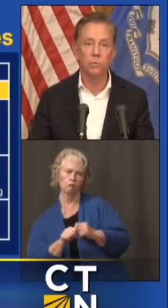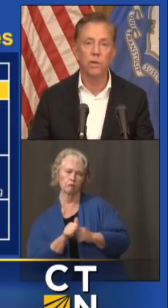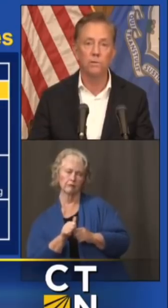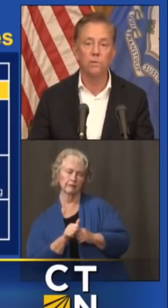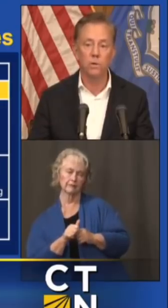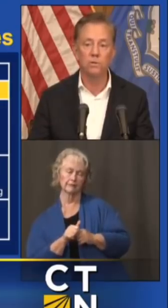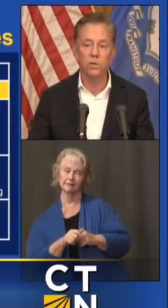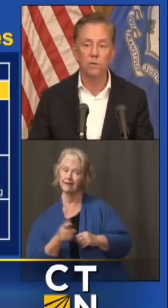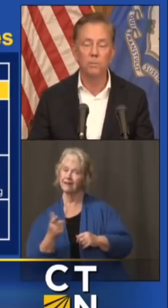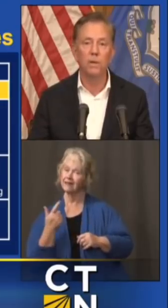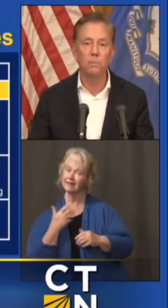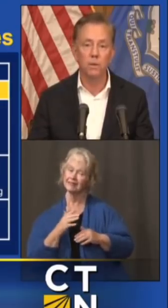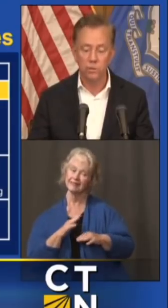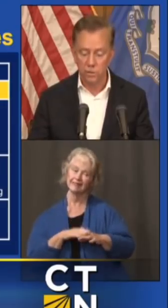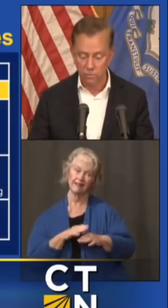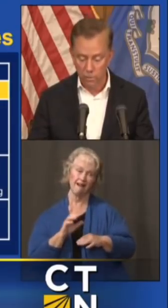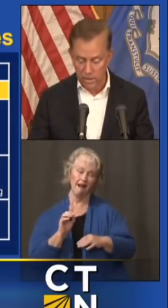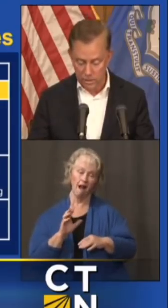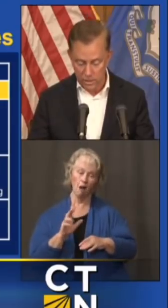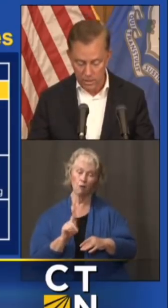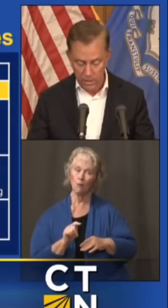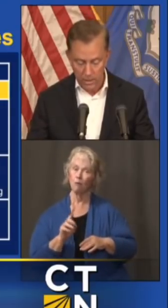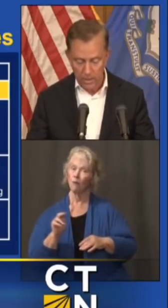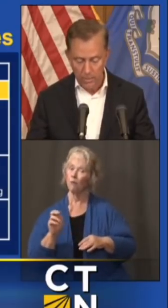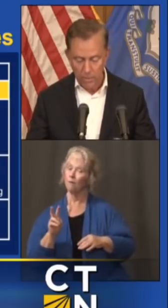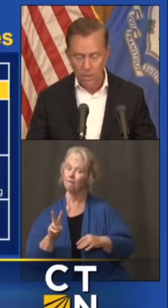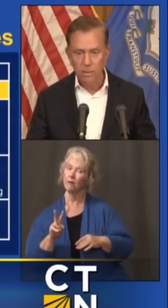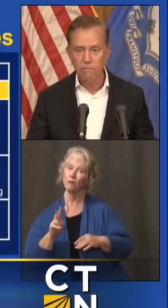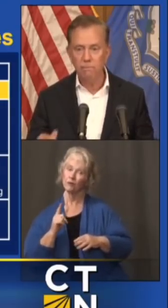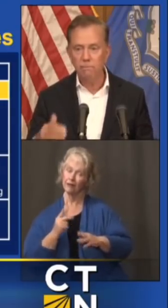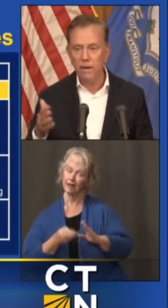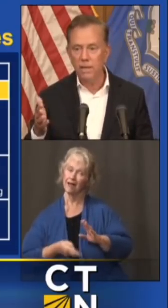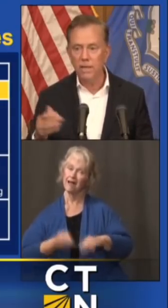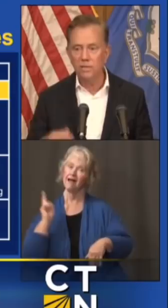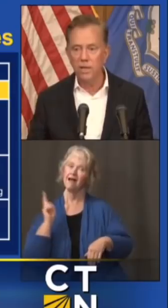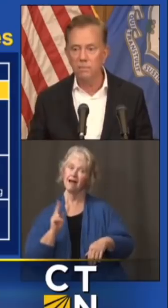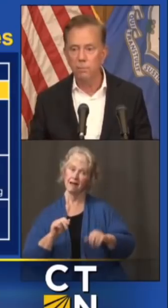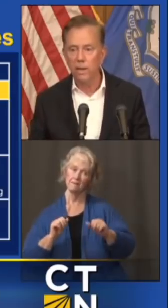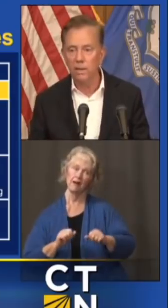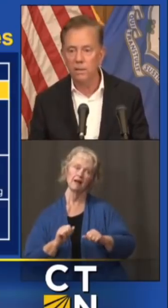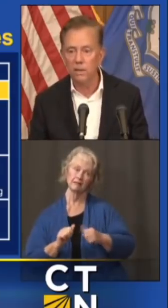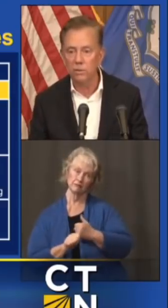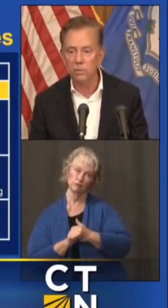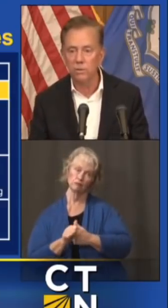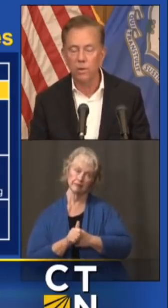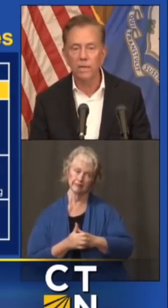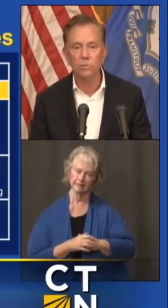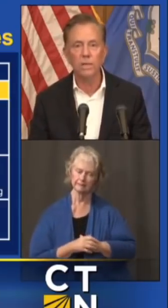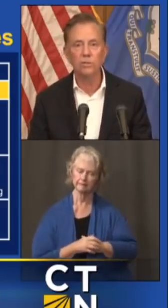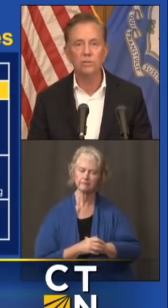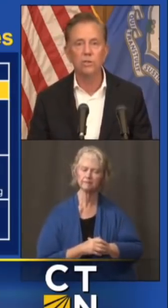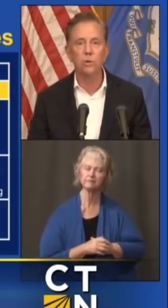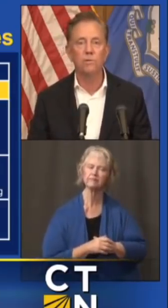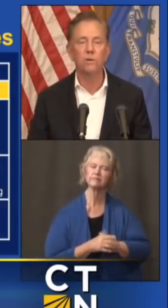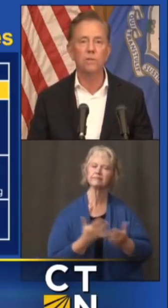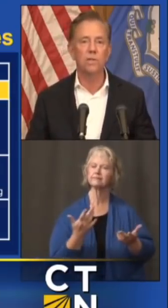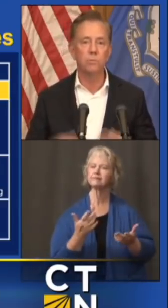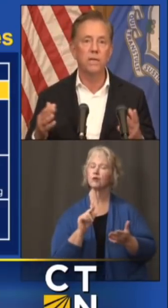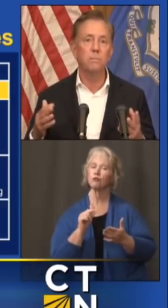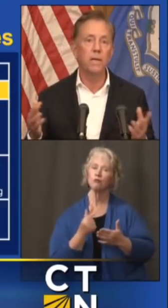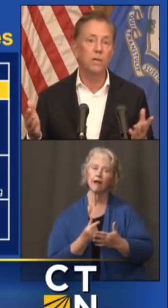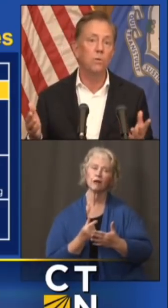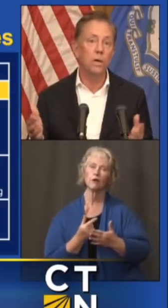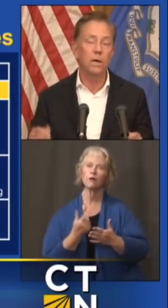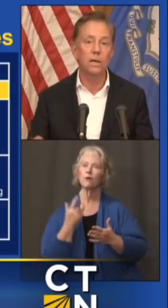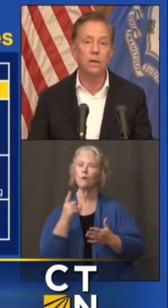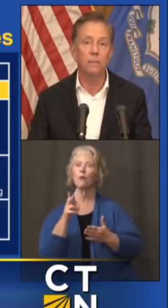she reinforced, are going to be months of risk. Finally, I guess I can point out there in terms of graduations, universities, we